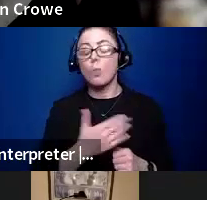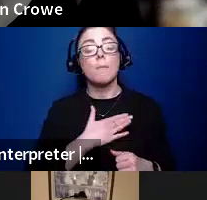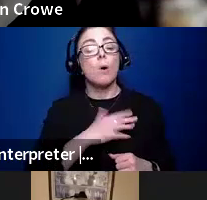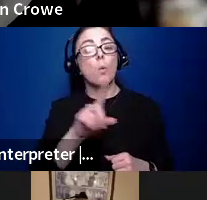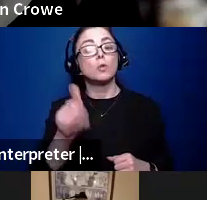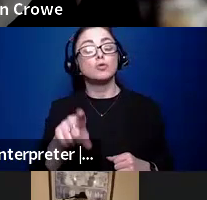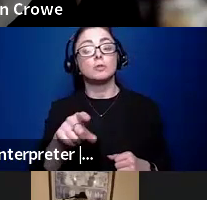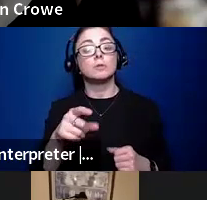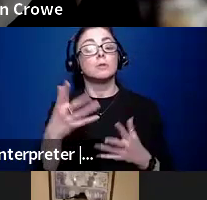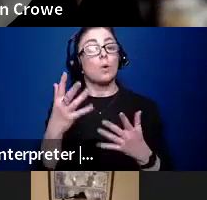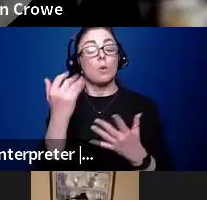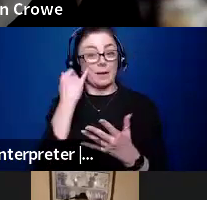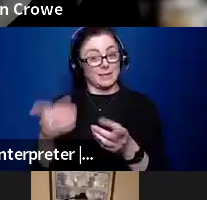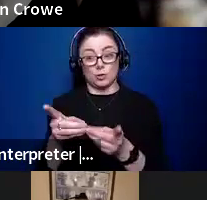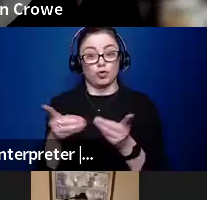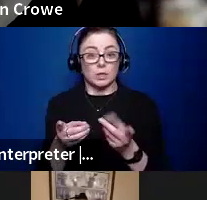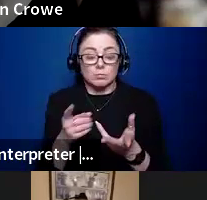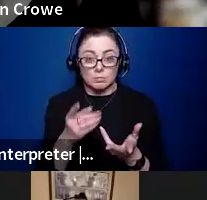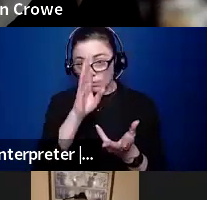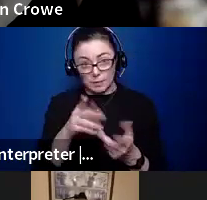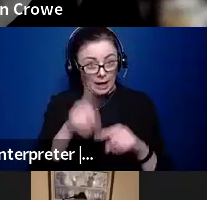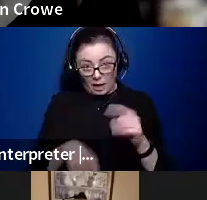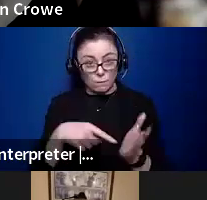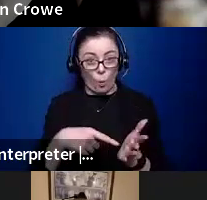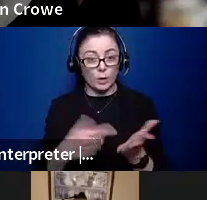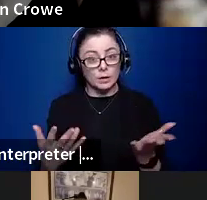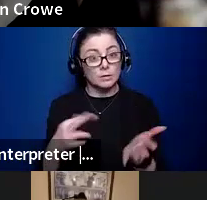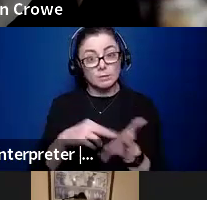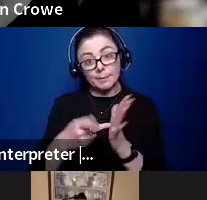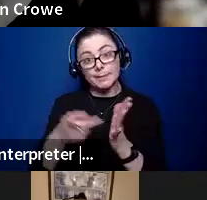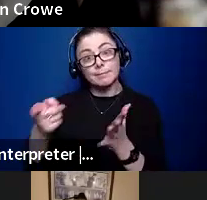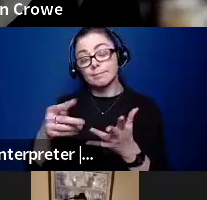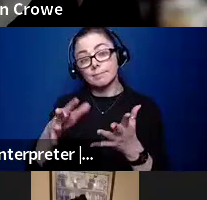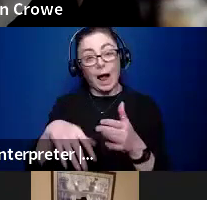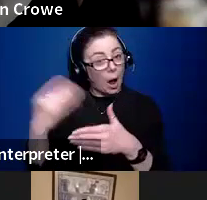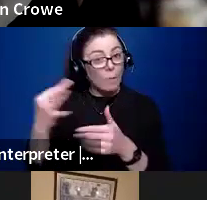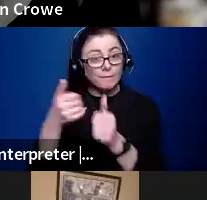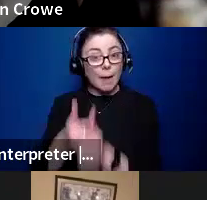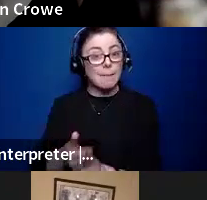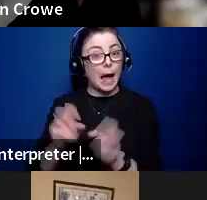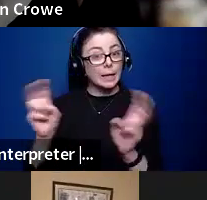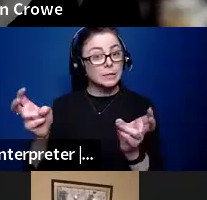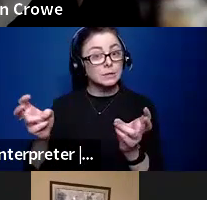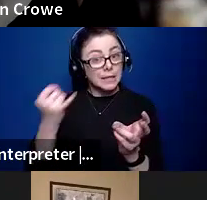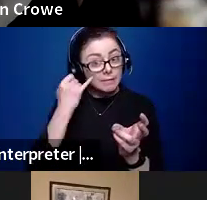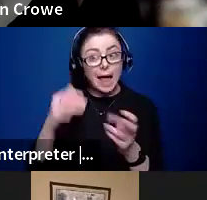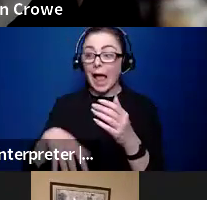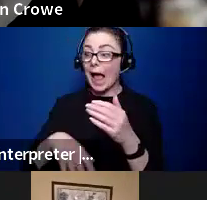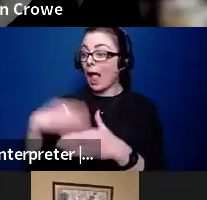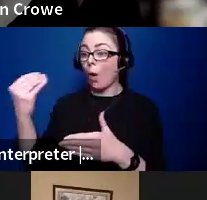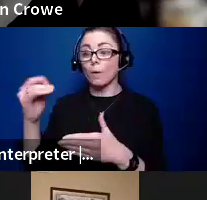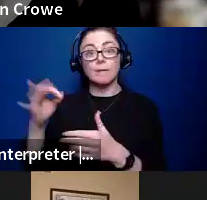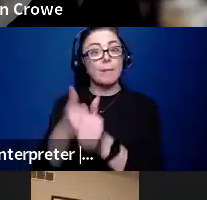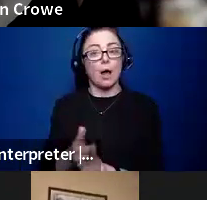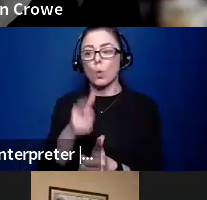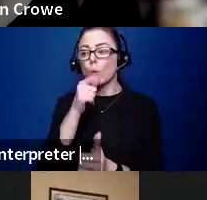what if the district simply cannot afford them? Is it suggested they just be out of compliance? And if so, who will be reprimanded?